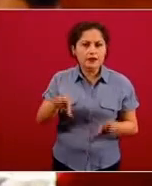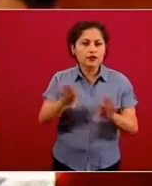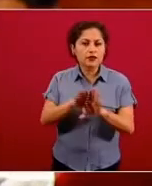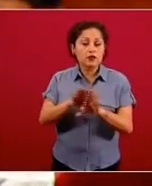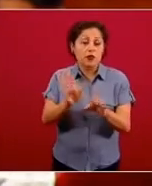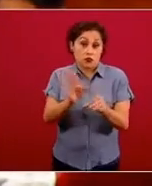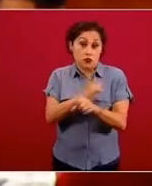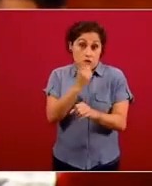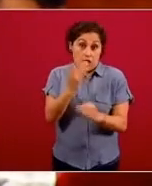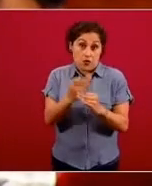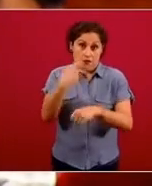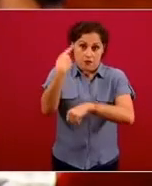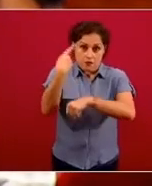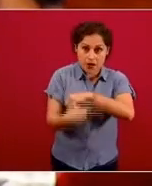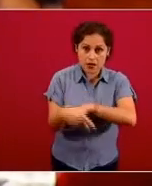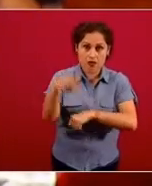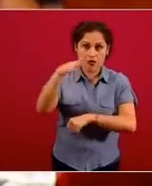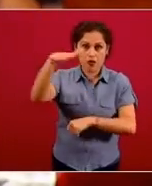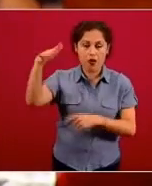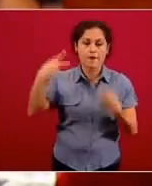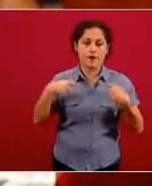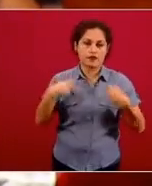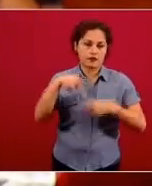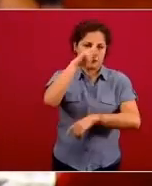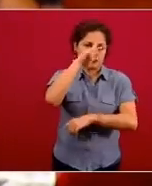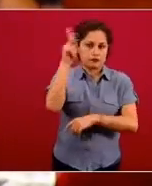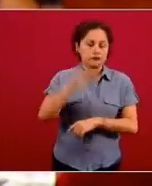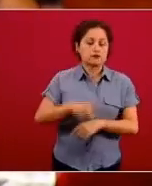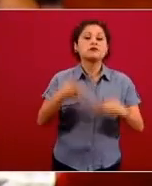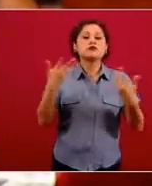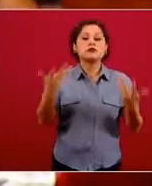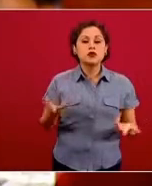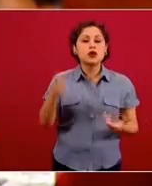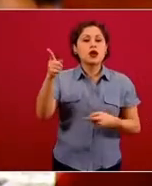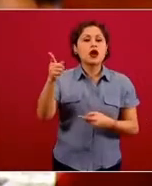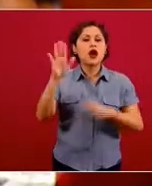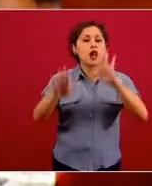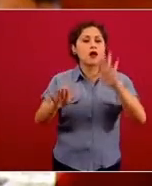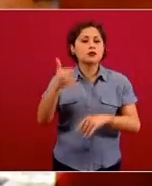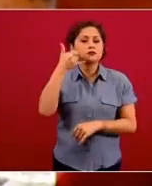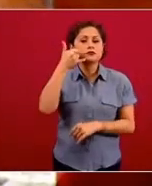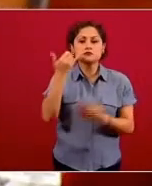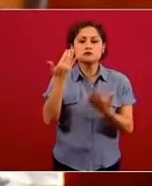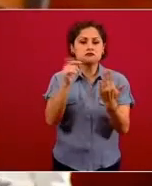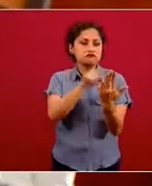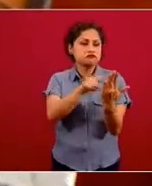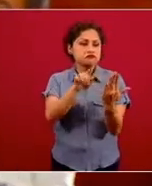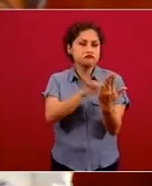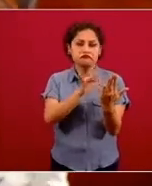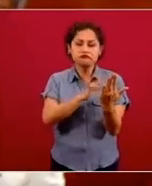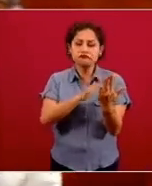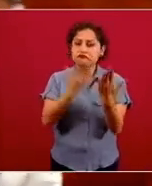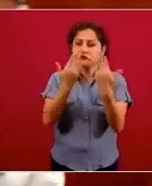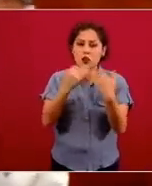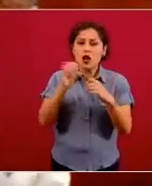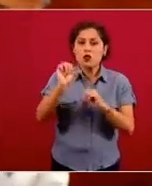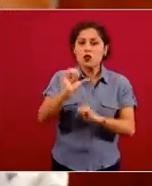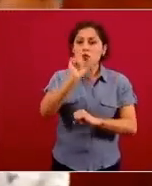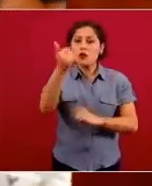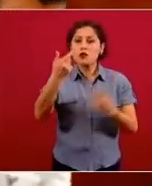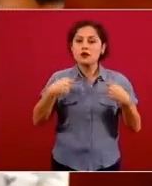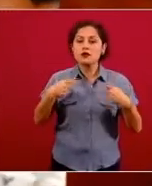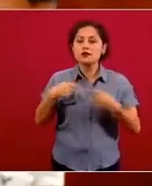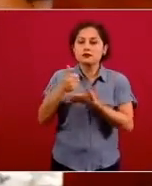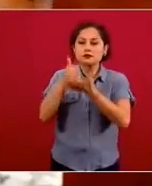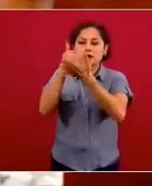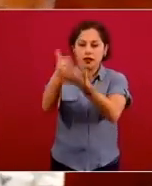using this application? You understand that in the contagion, these people don't have smartphones, or maybe if they